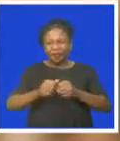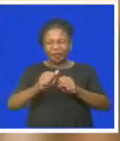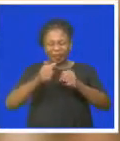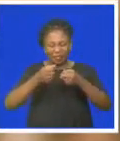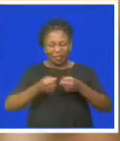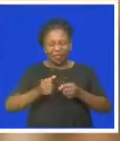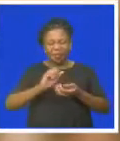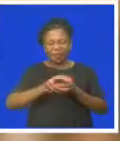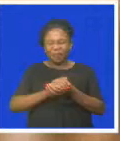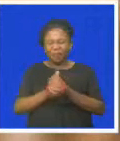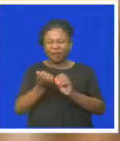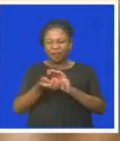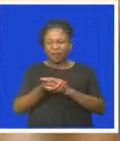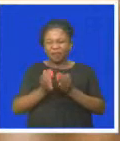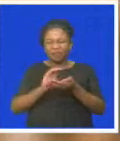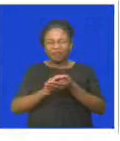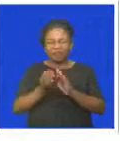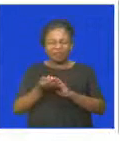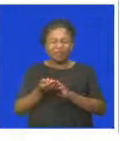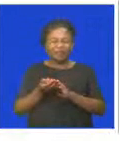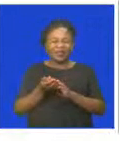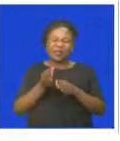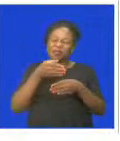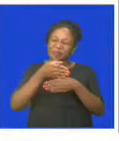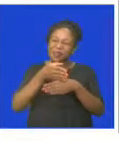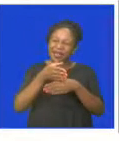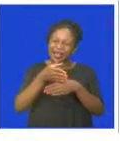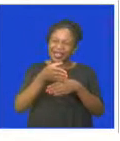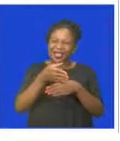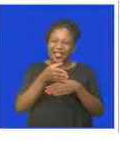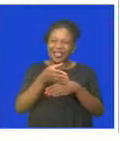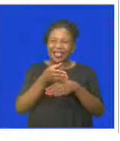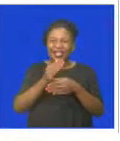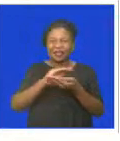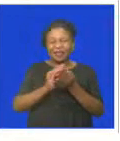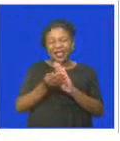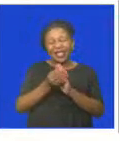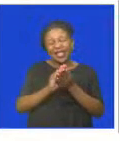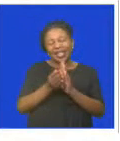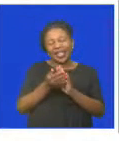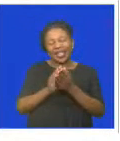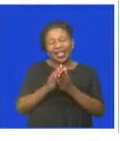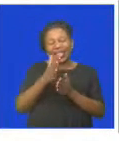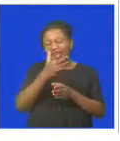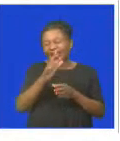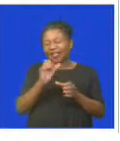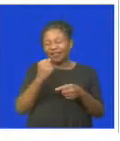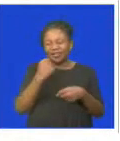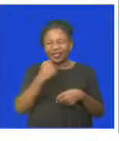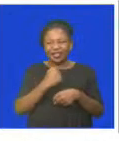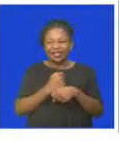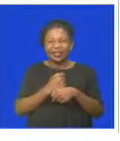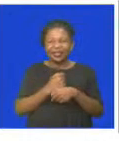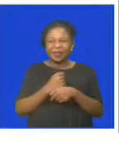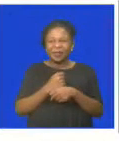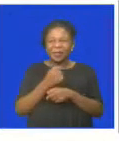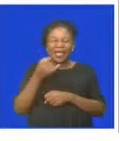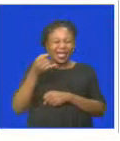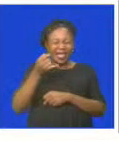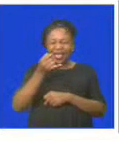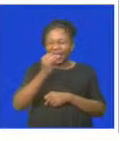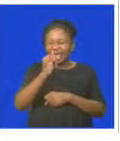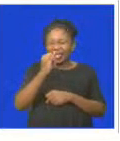bake the bread we eat every day. The baker gets up early to knead the